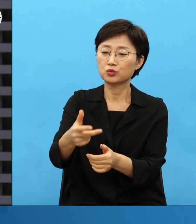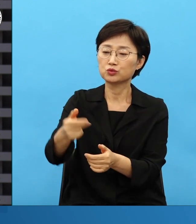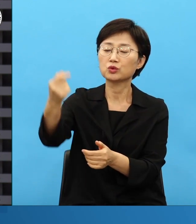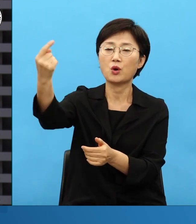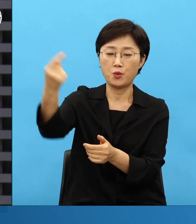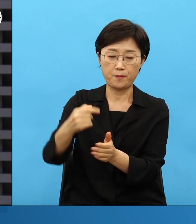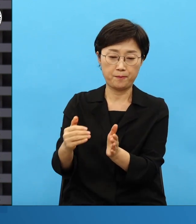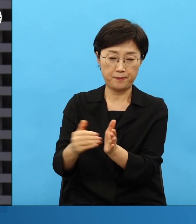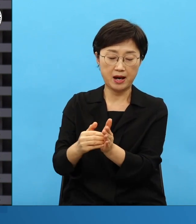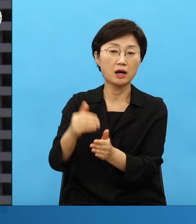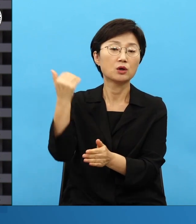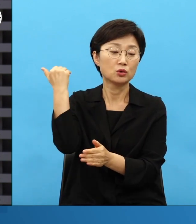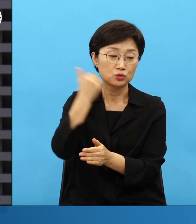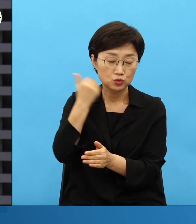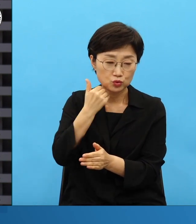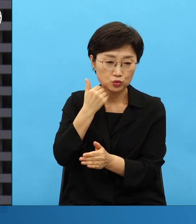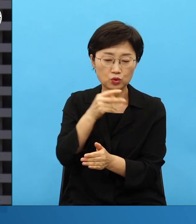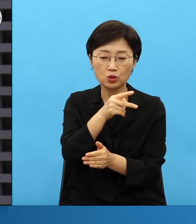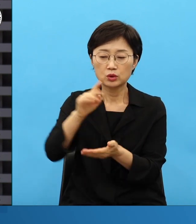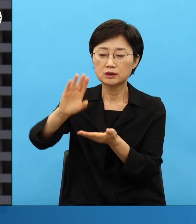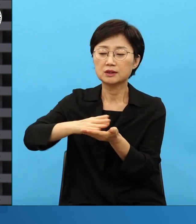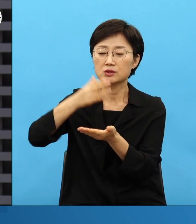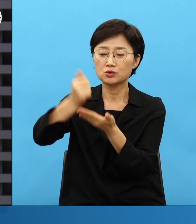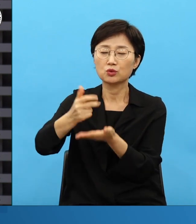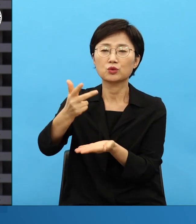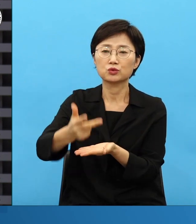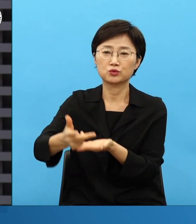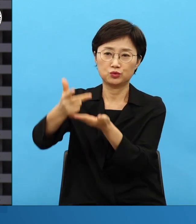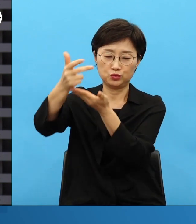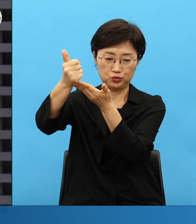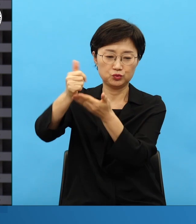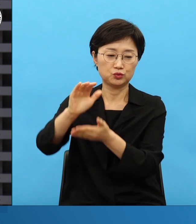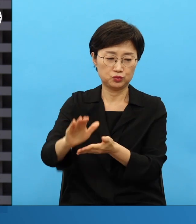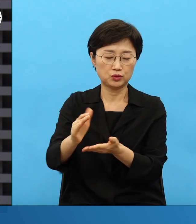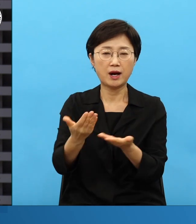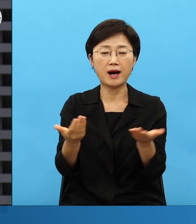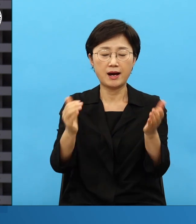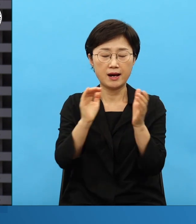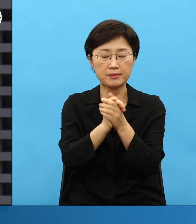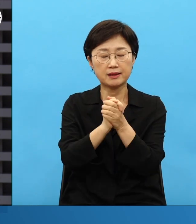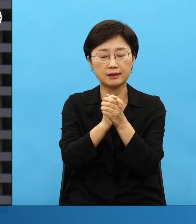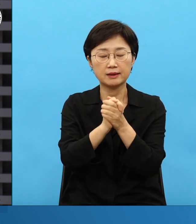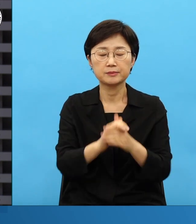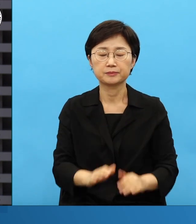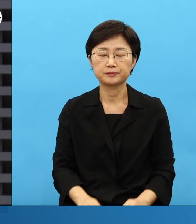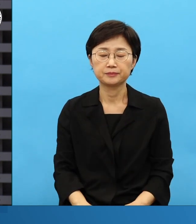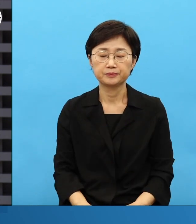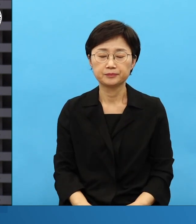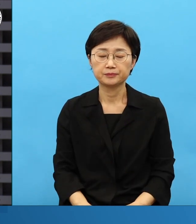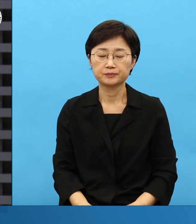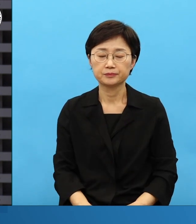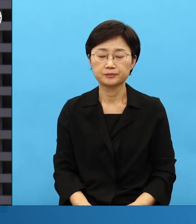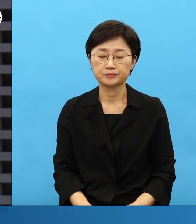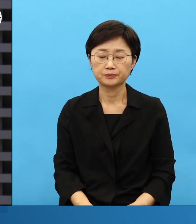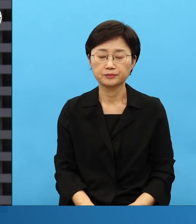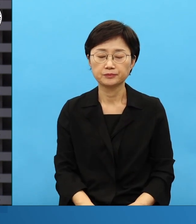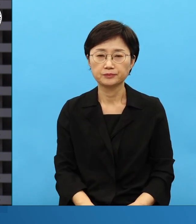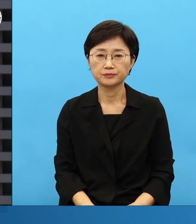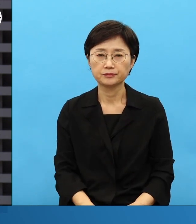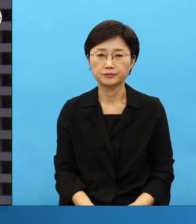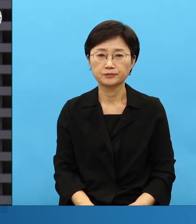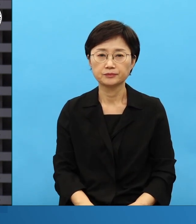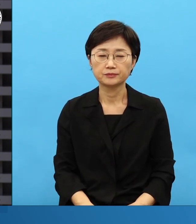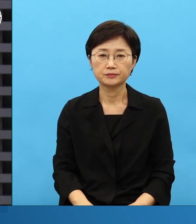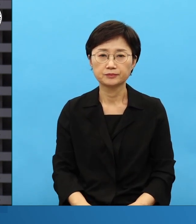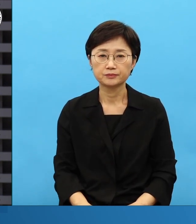not be afraid. I bring you good news that will cause great joy for all the people. Today in the town of David, a Savior has been born to you. He is the Messiah, the